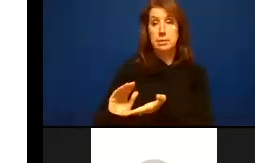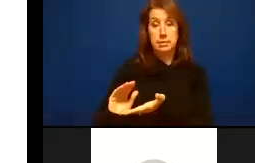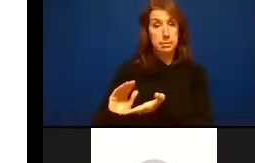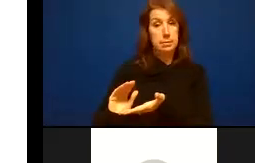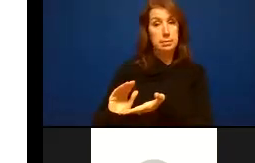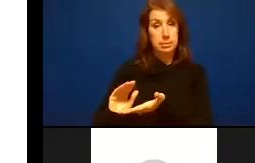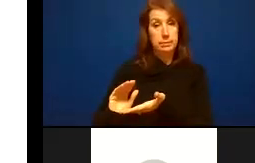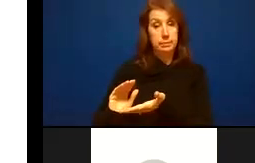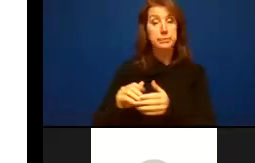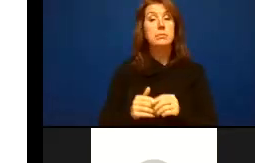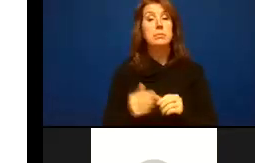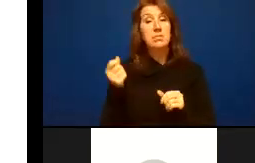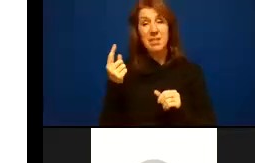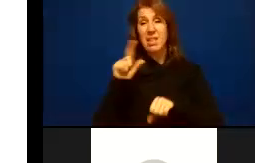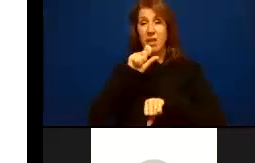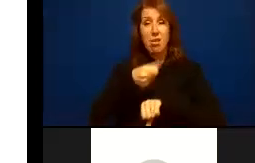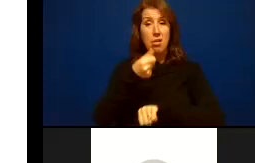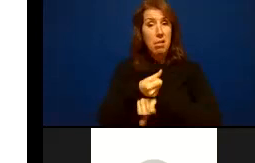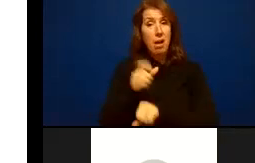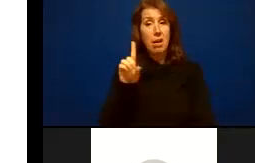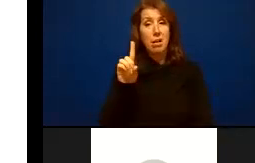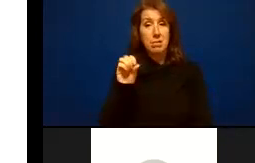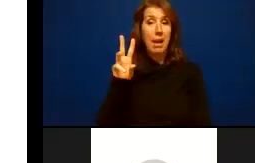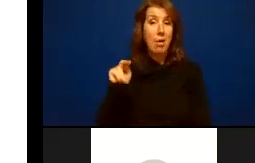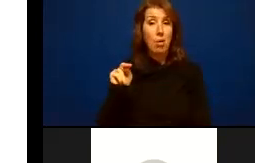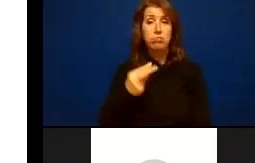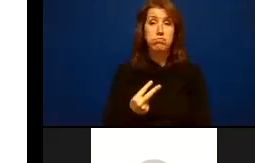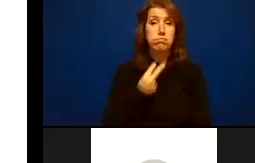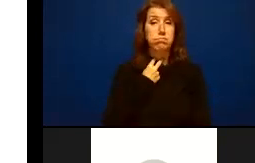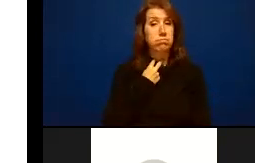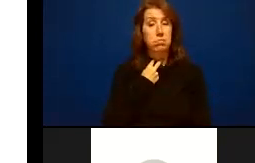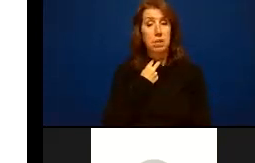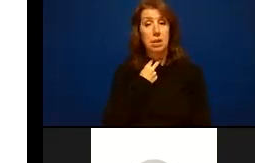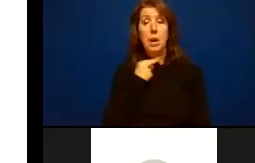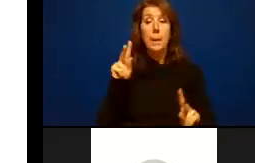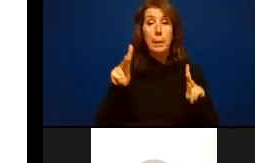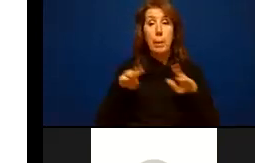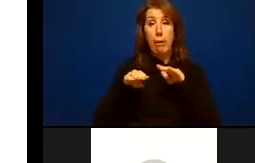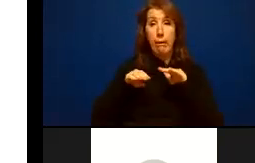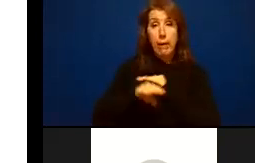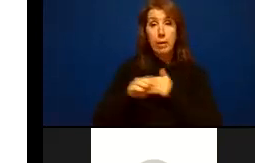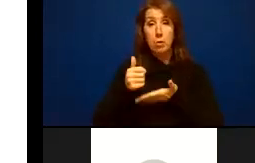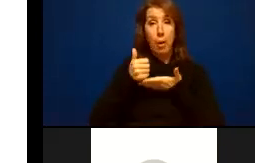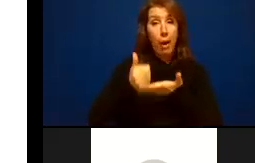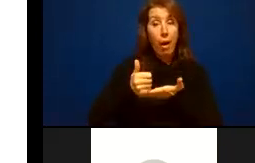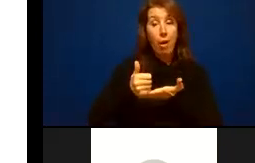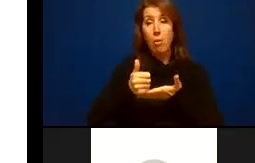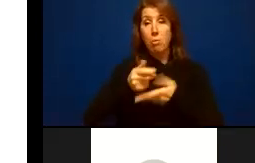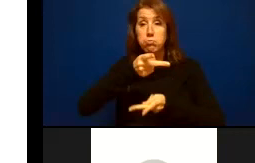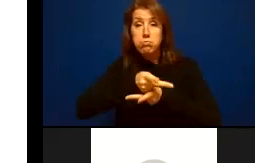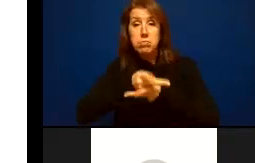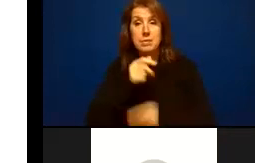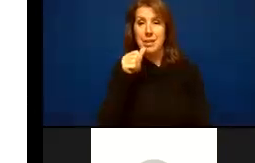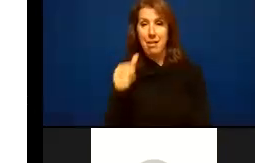places, as they're on lockdown, and, you're not getting a whole lot of treatment. And that has to